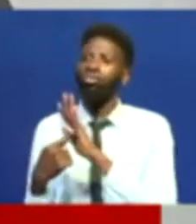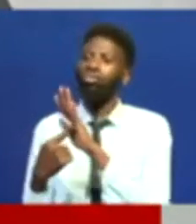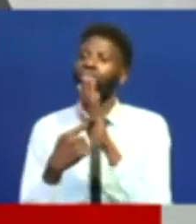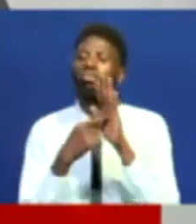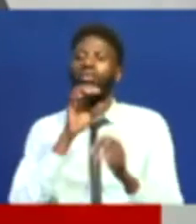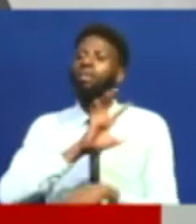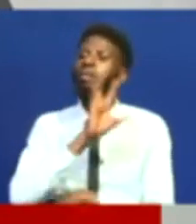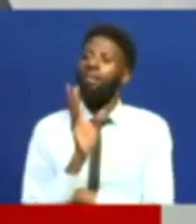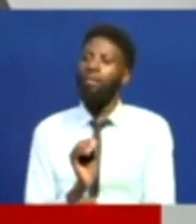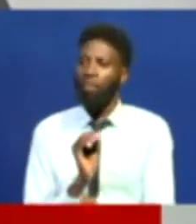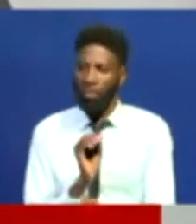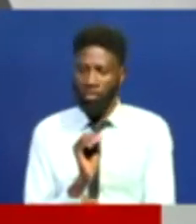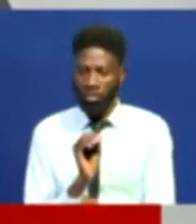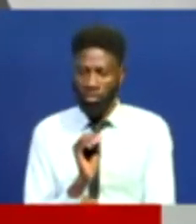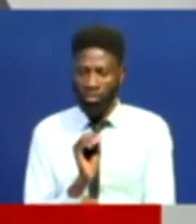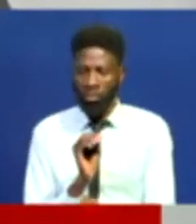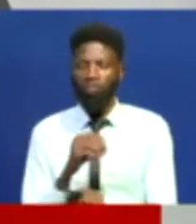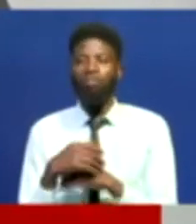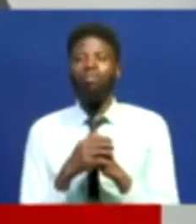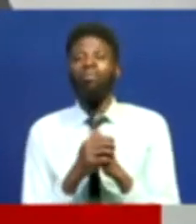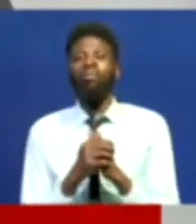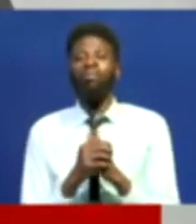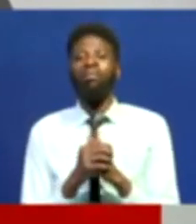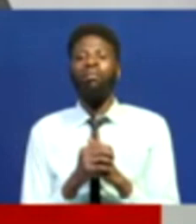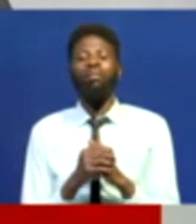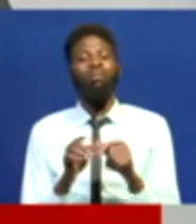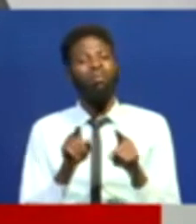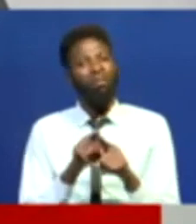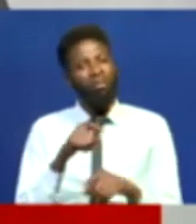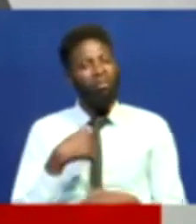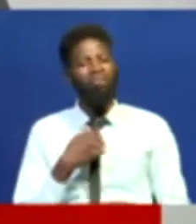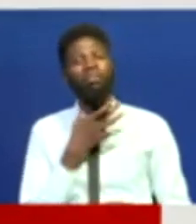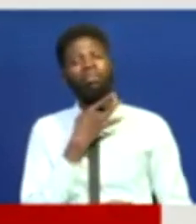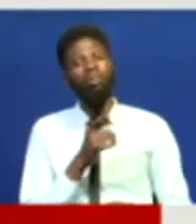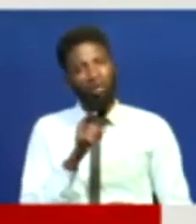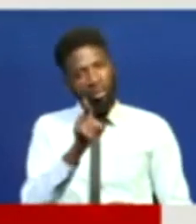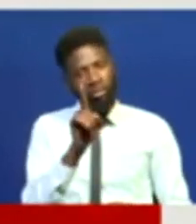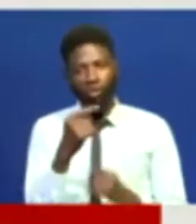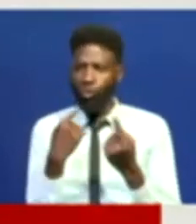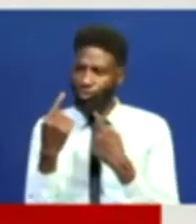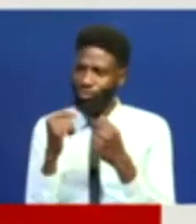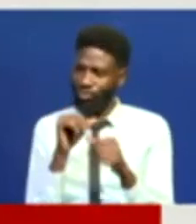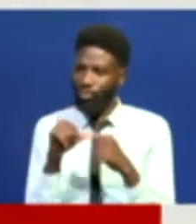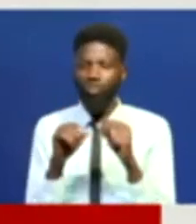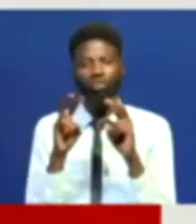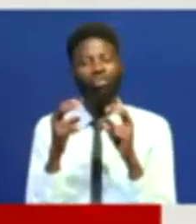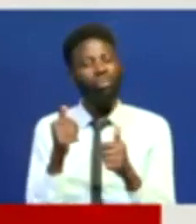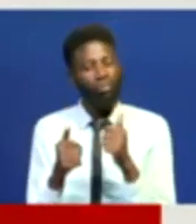Africa for adoption across other governments. Mm-hmm. Yes. And of course, and I like the fact that you are bringing in the issue